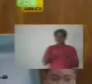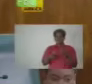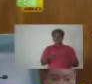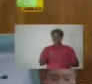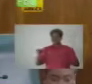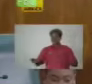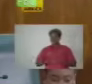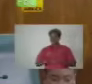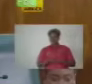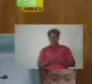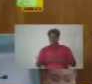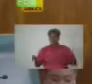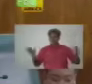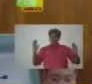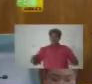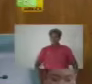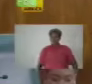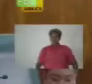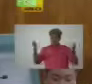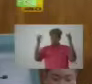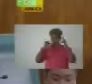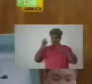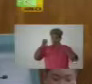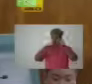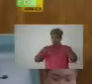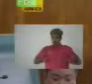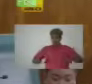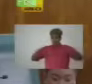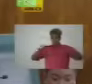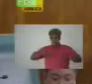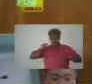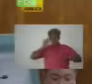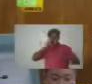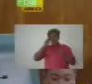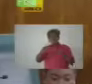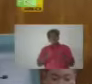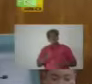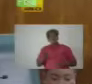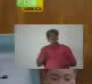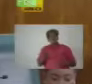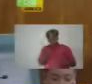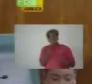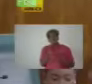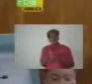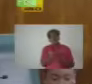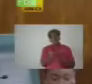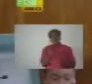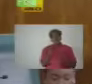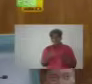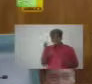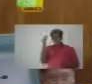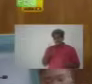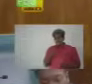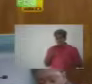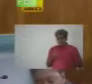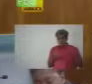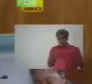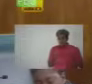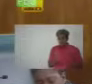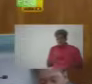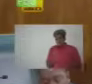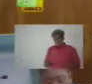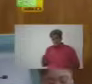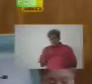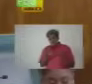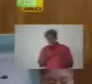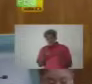nation. And if they were trying to change the nation, they would have engaged those who were at the forefront of planning this out. In